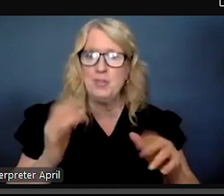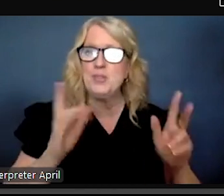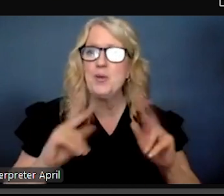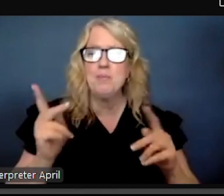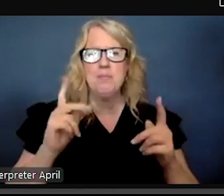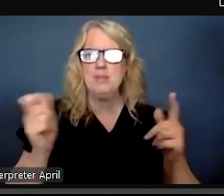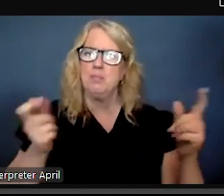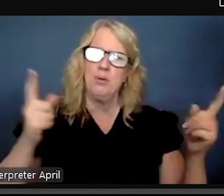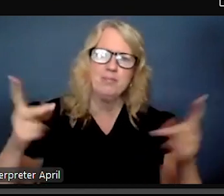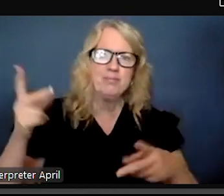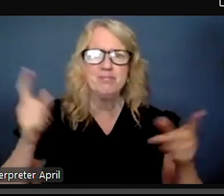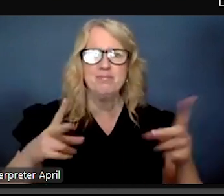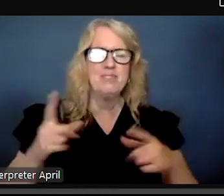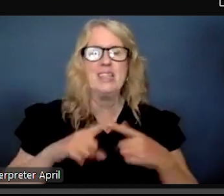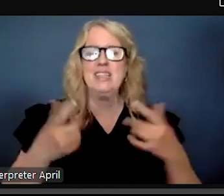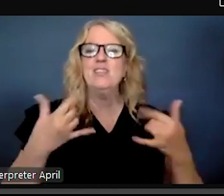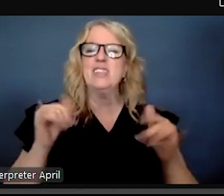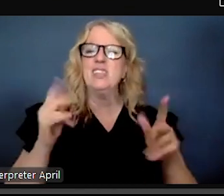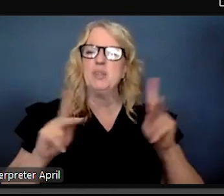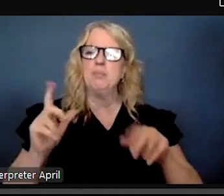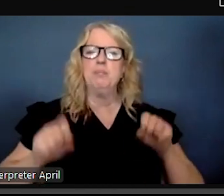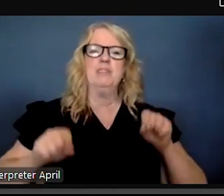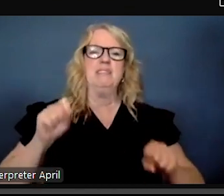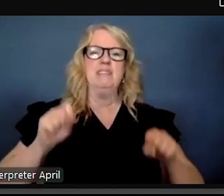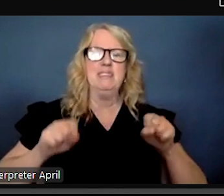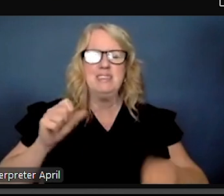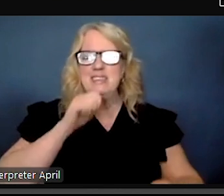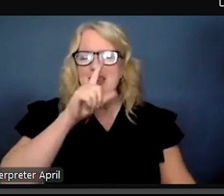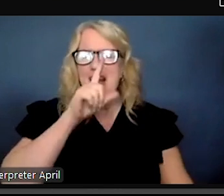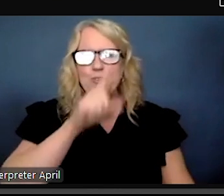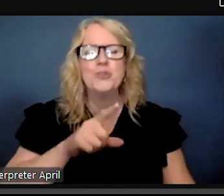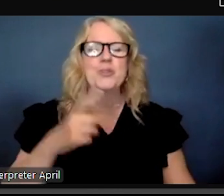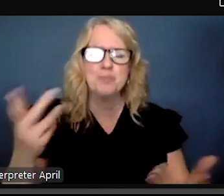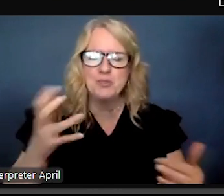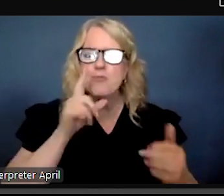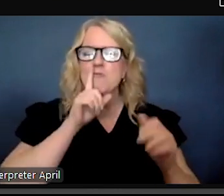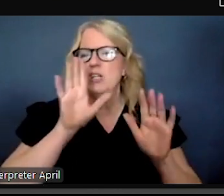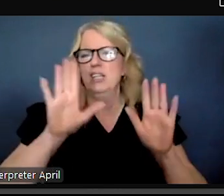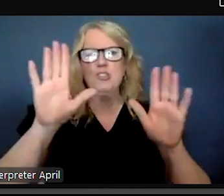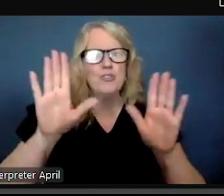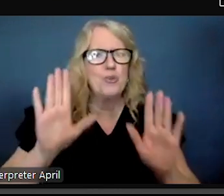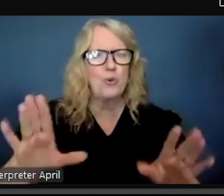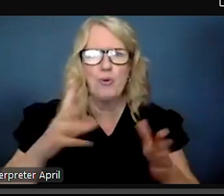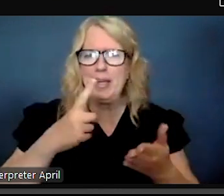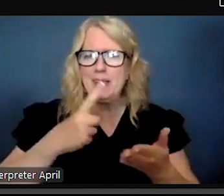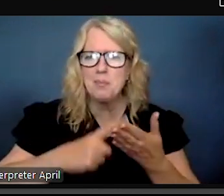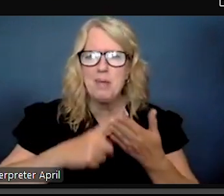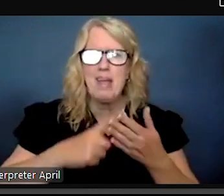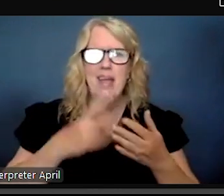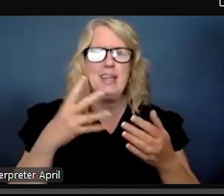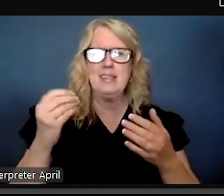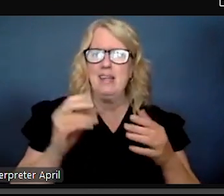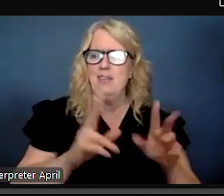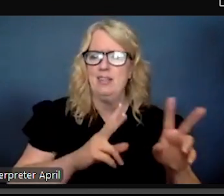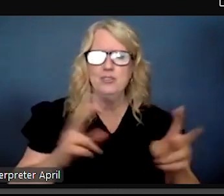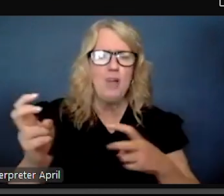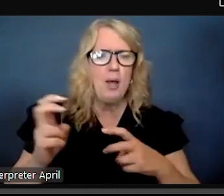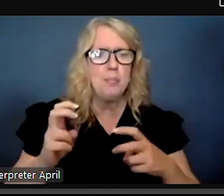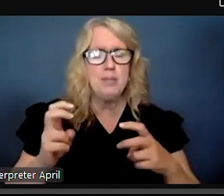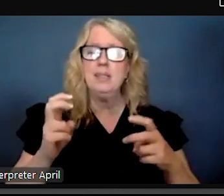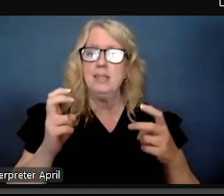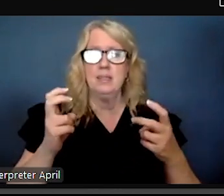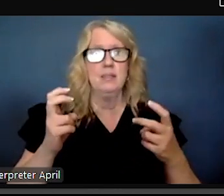split, and there's a chunk of people who still were unsure or not decided. So a really great debate, a topic that